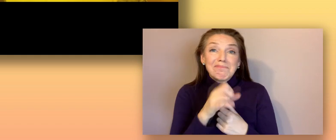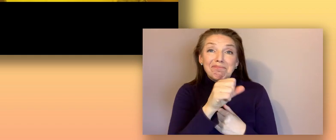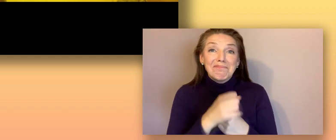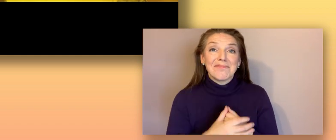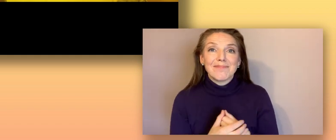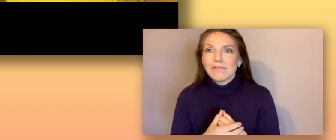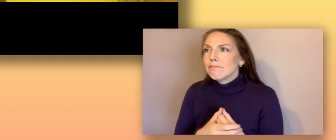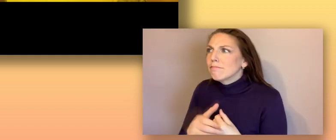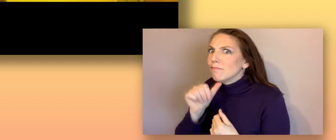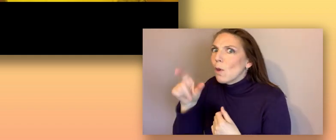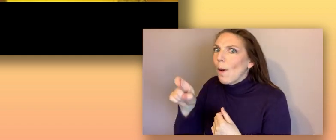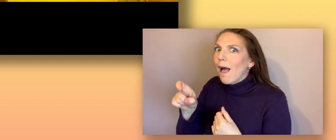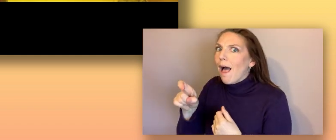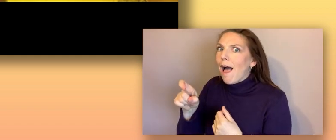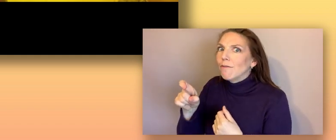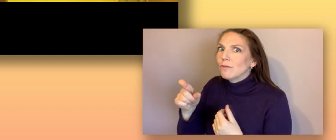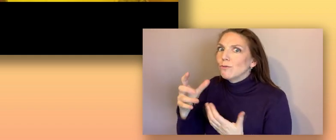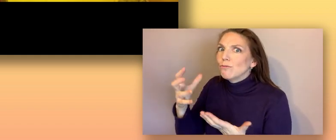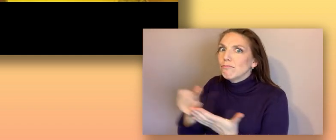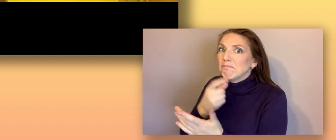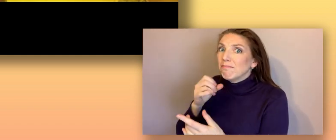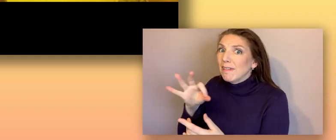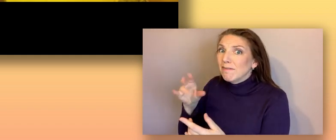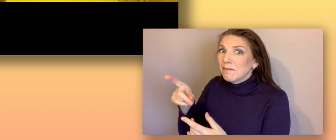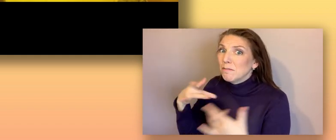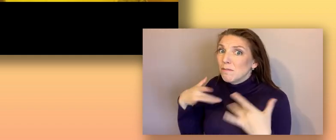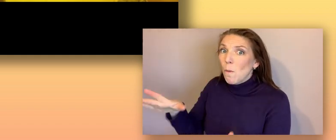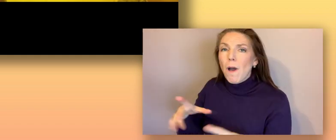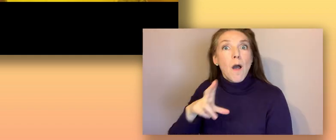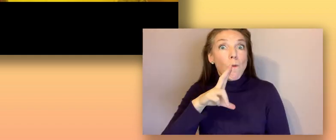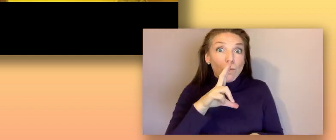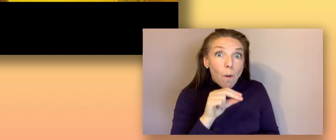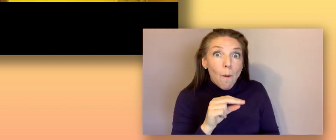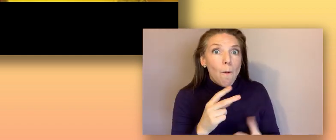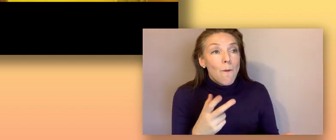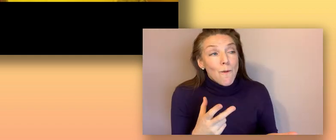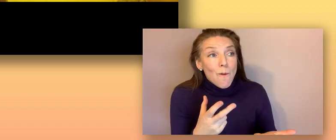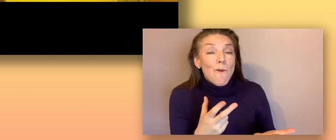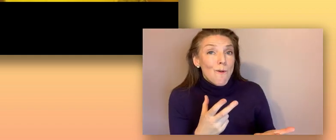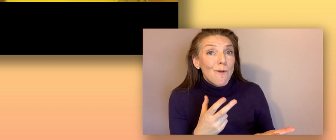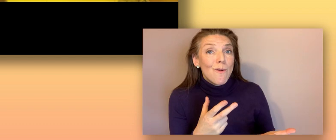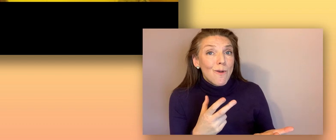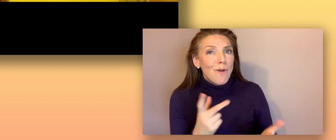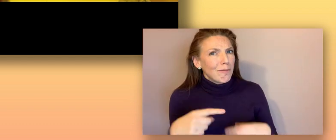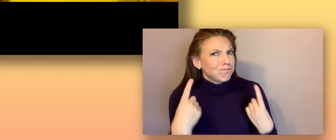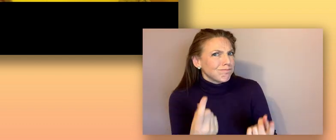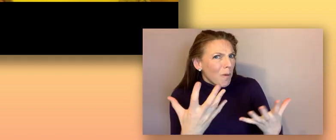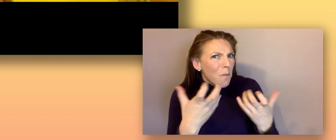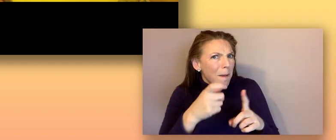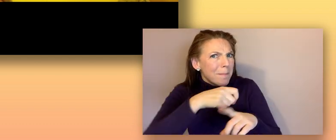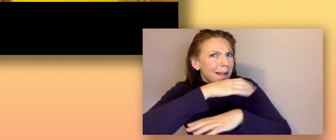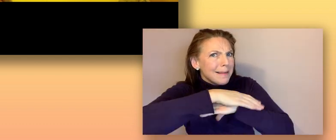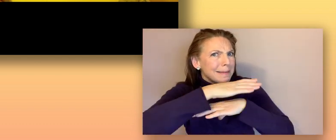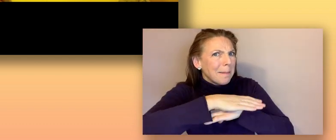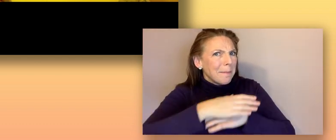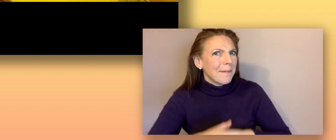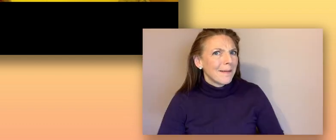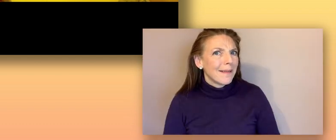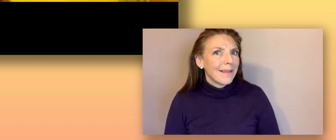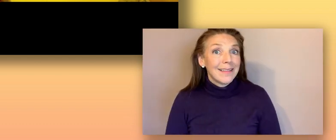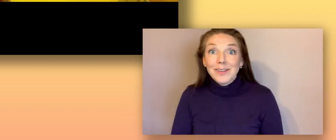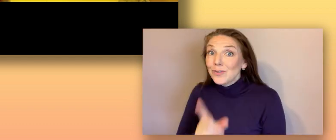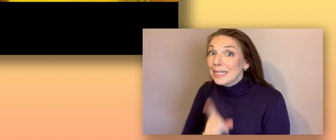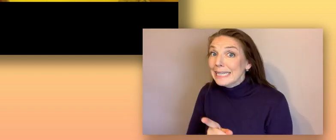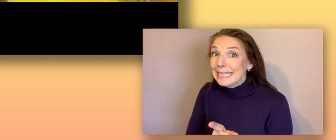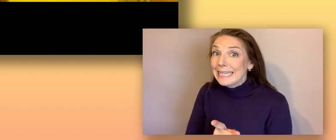Yeah. We don't have to get it if you don't want it. No. I've always wanted a banana table.